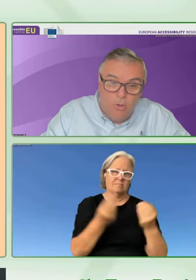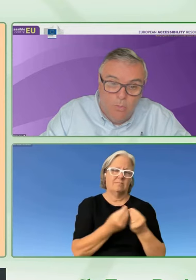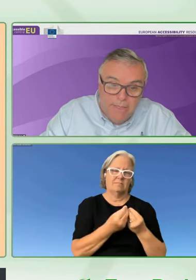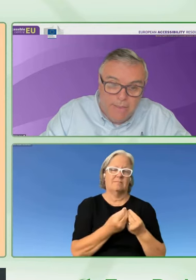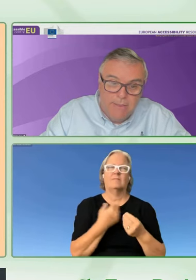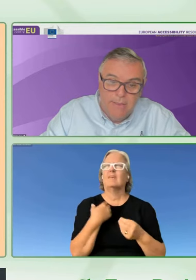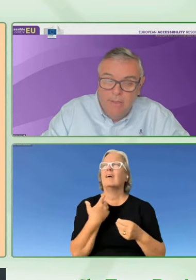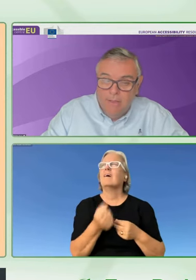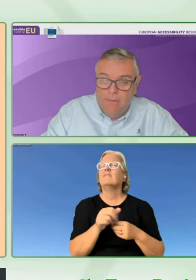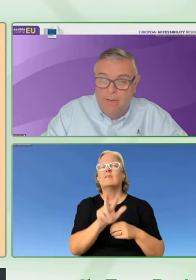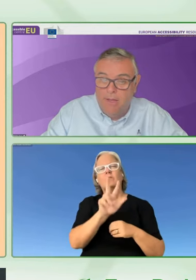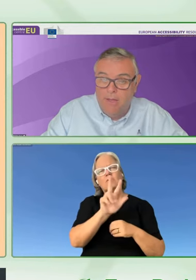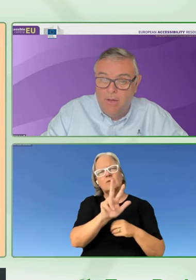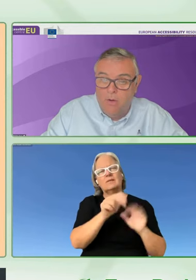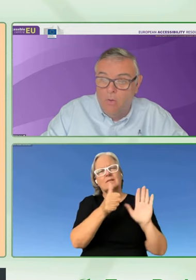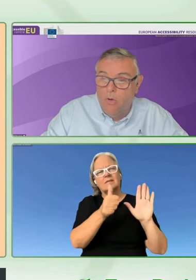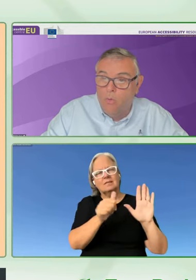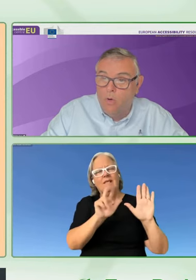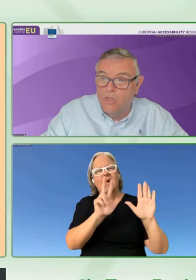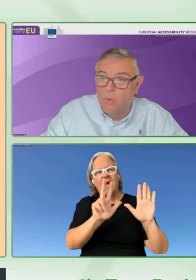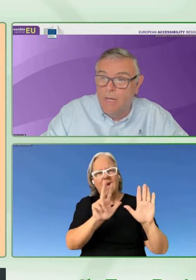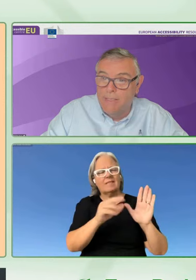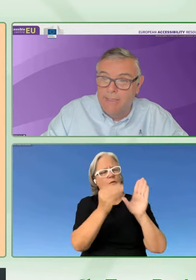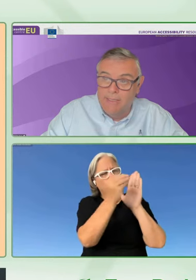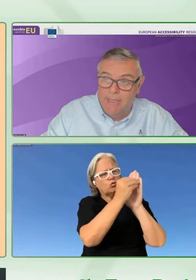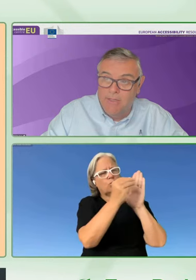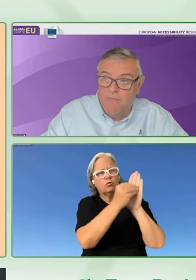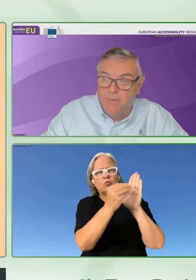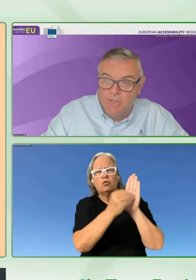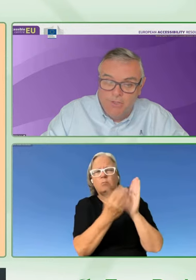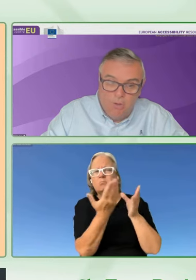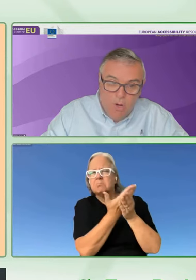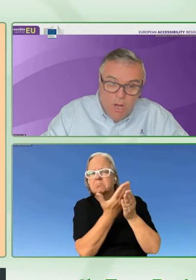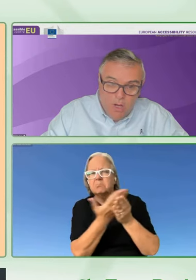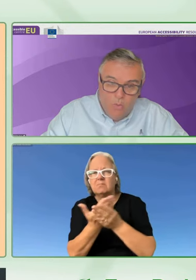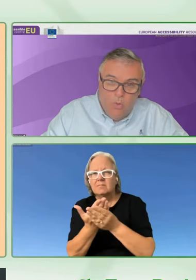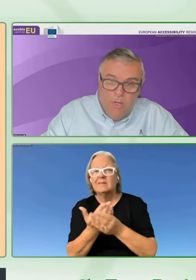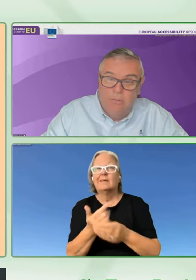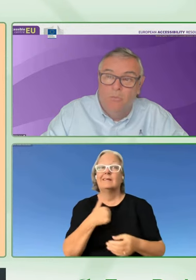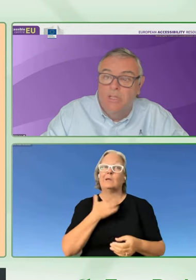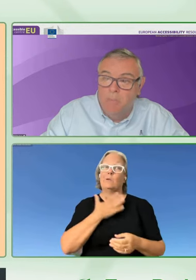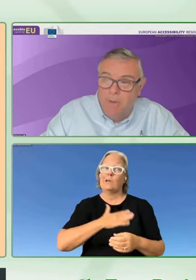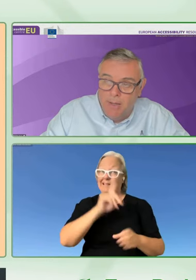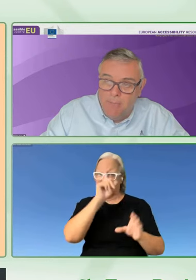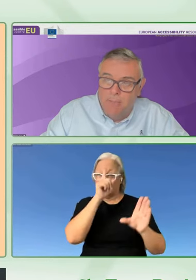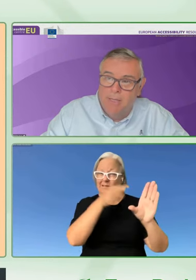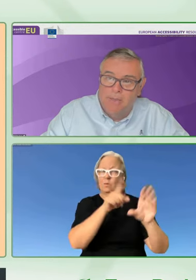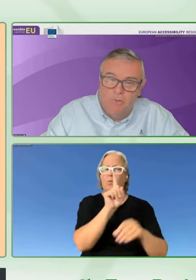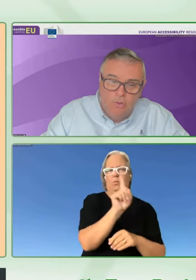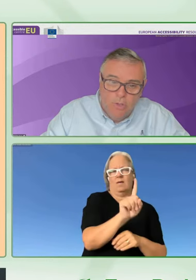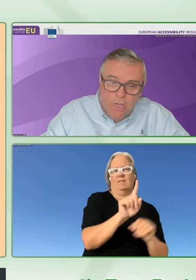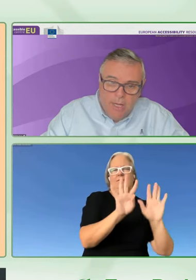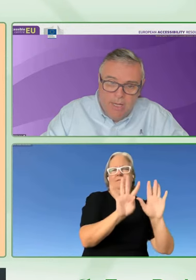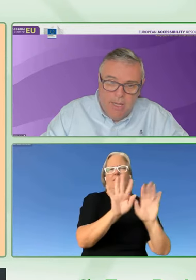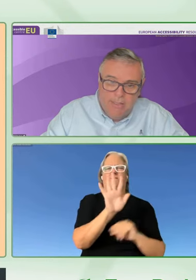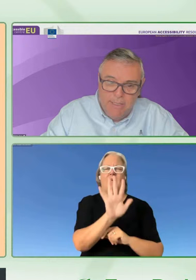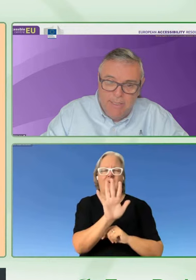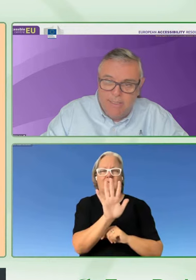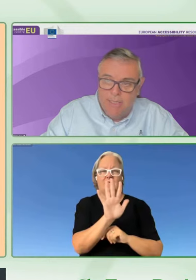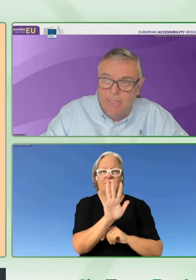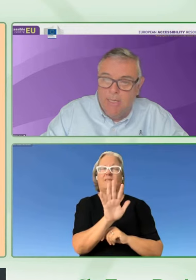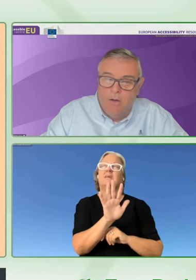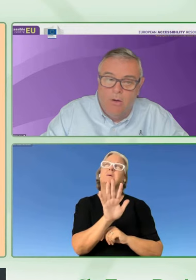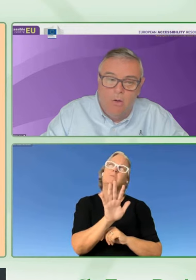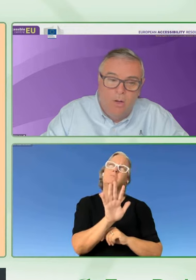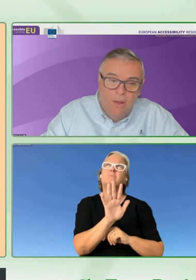368 documents. The goal was 195, so we multiplied per two